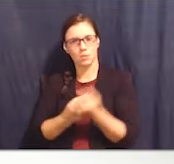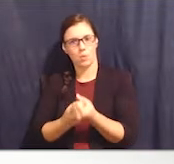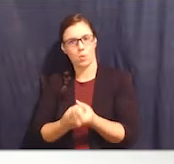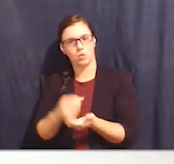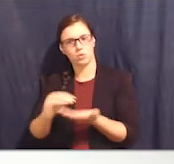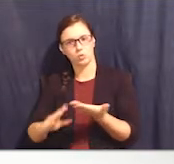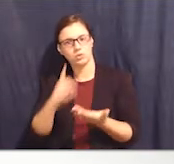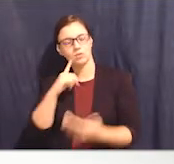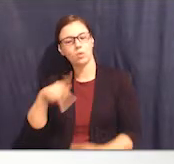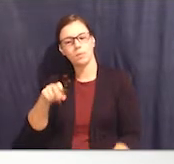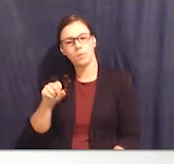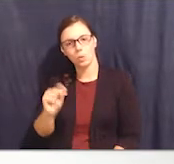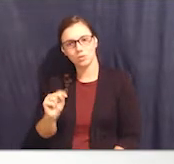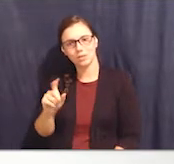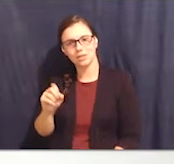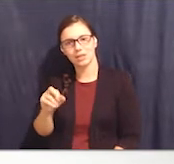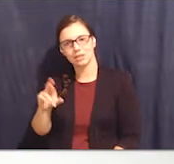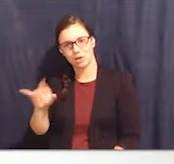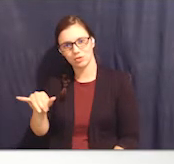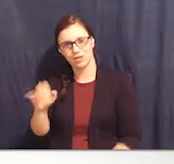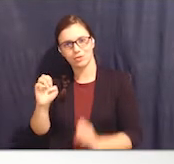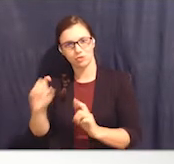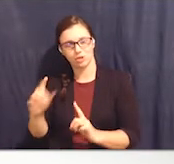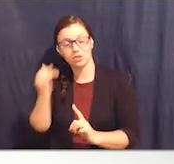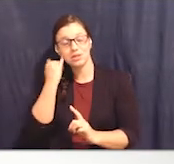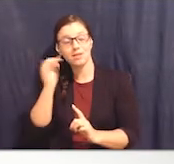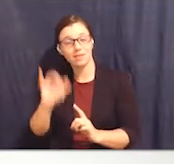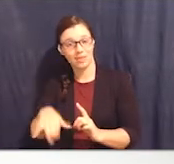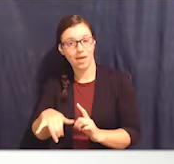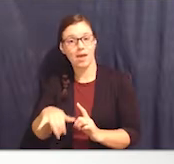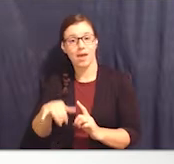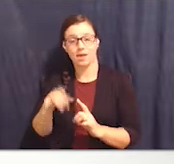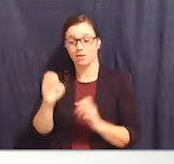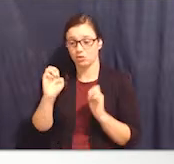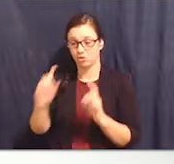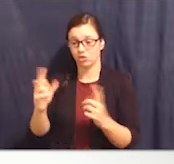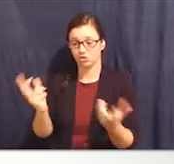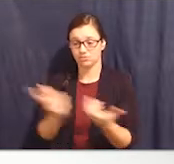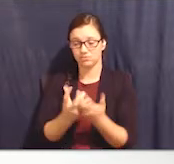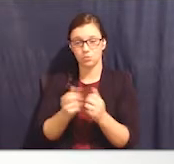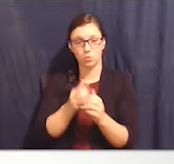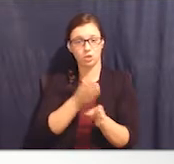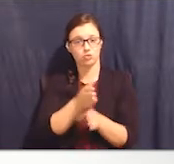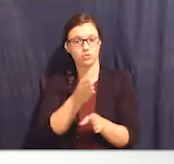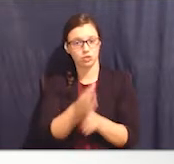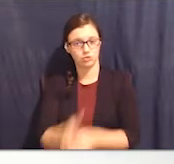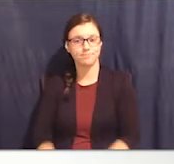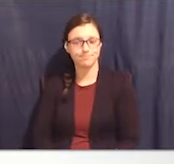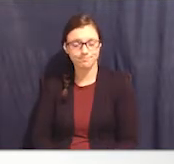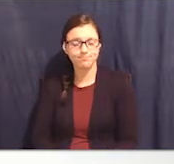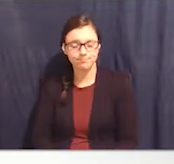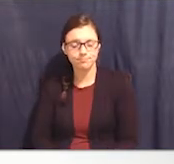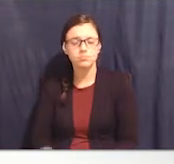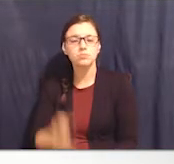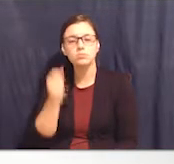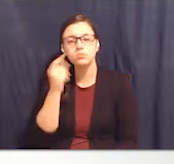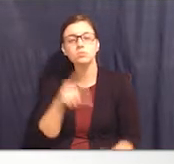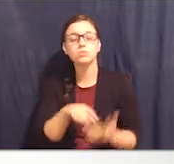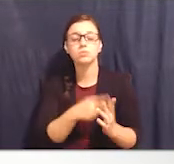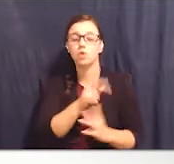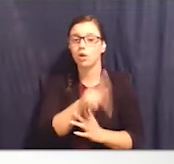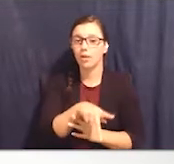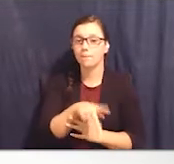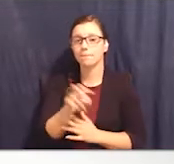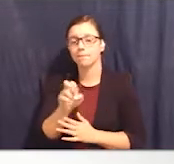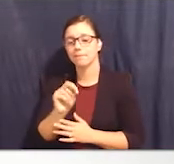People. And how are you going to get people to work? Money. You're going to need money. That's where this comes in.